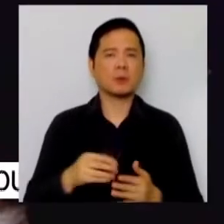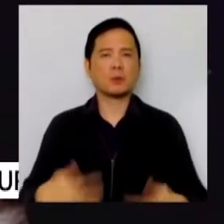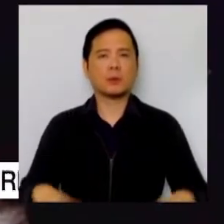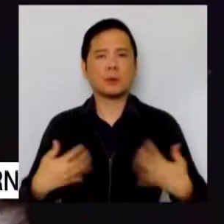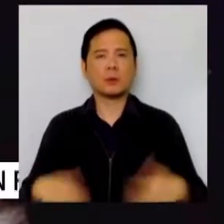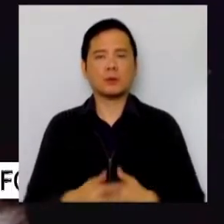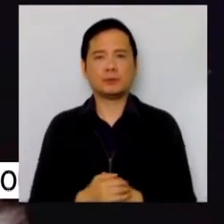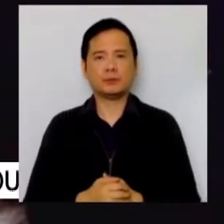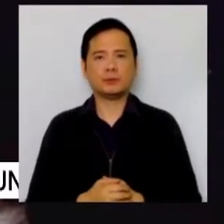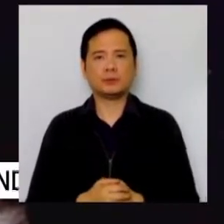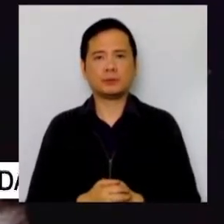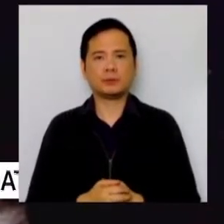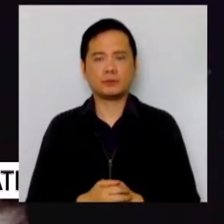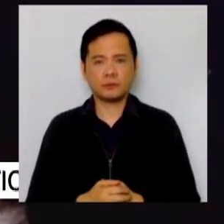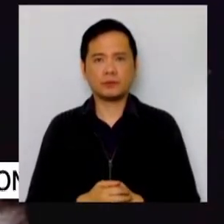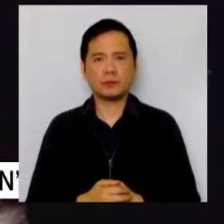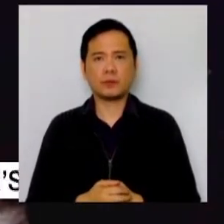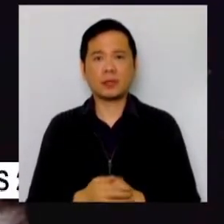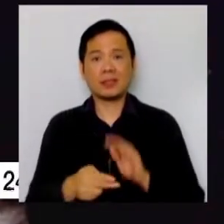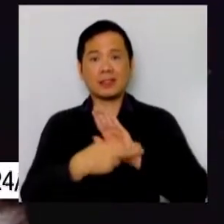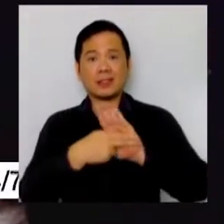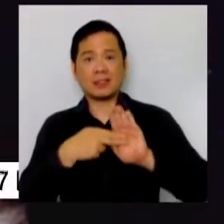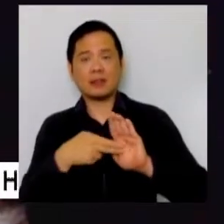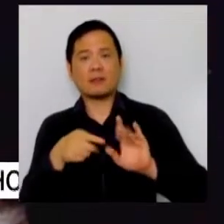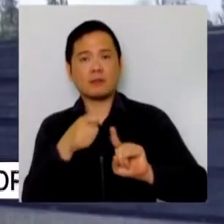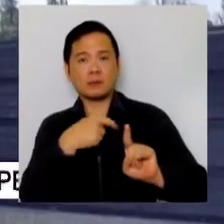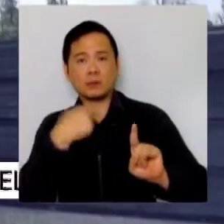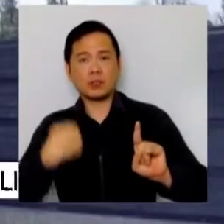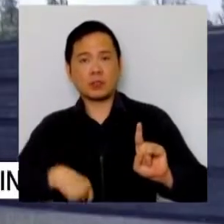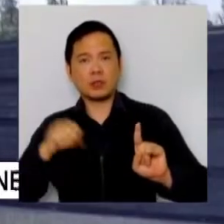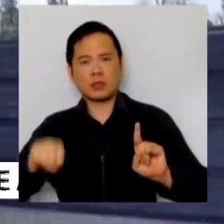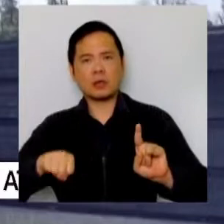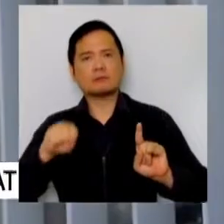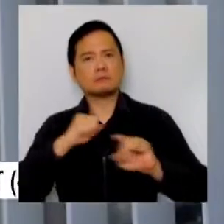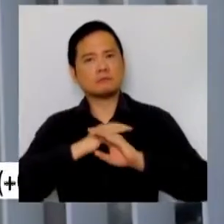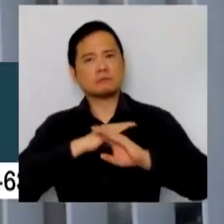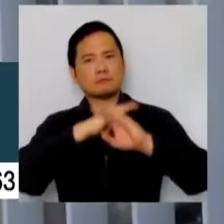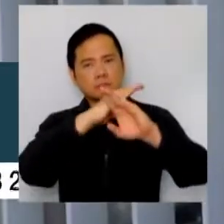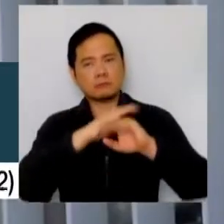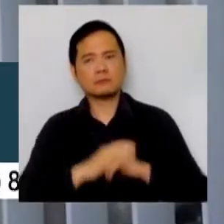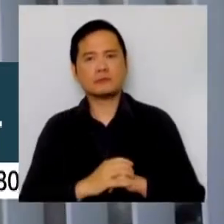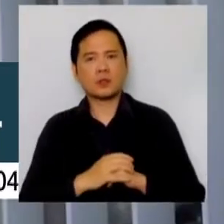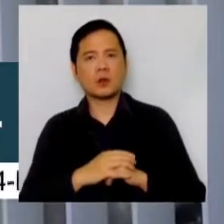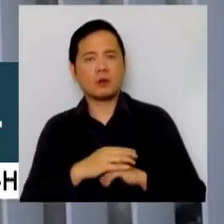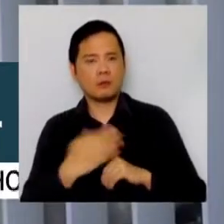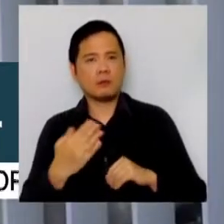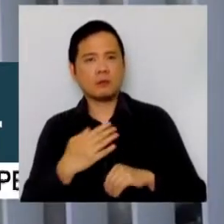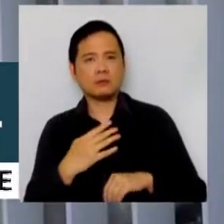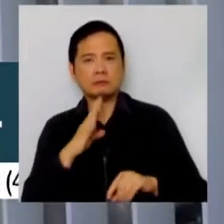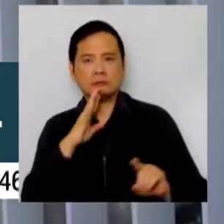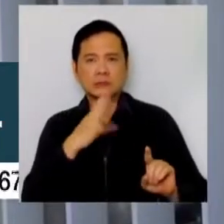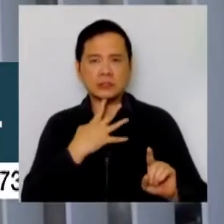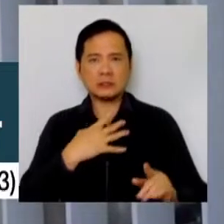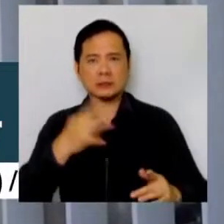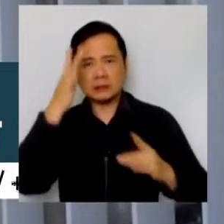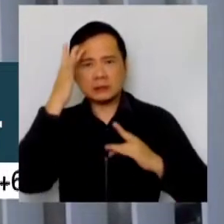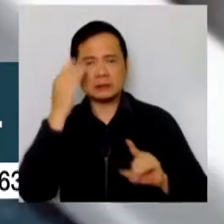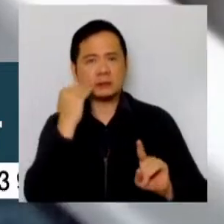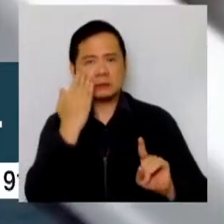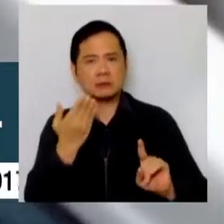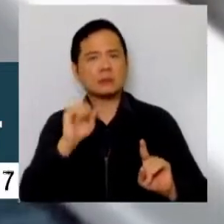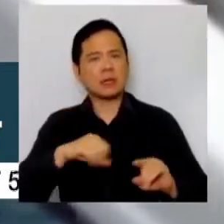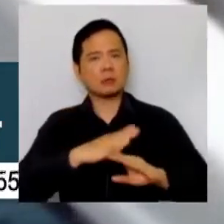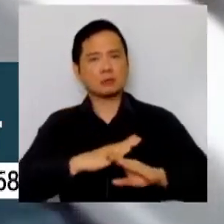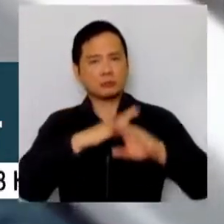China-made vaccines can offer protection against severe illness, hospitalization, and death related to the Omicron variant. That